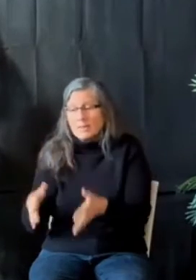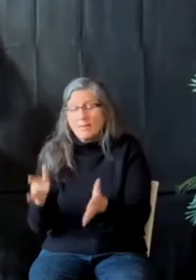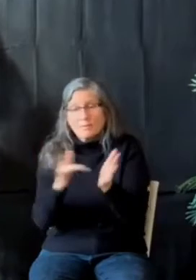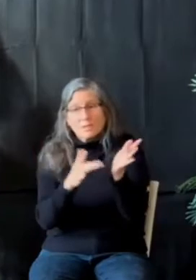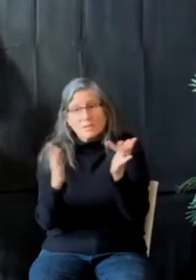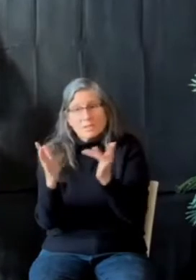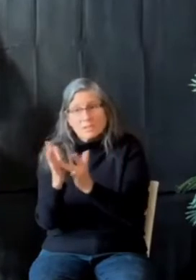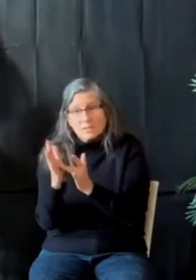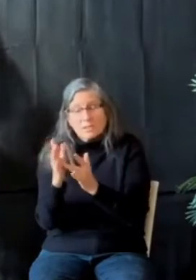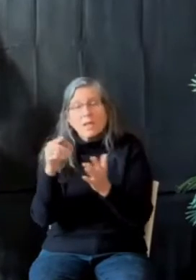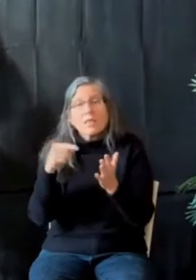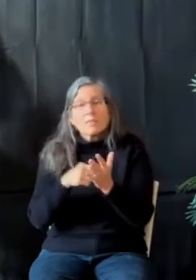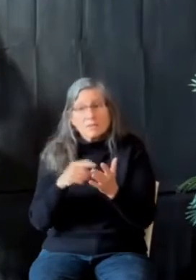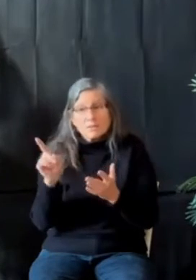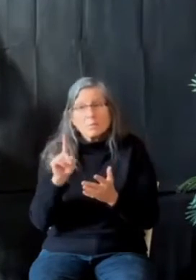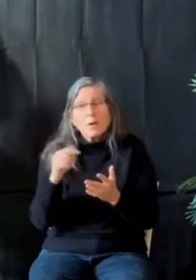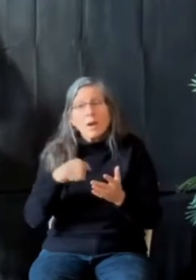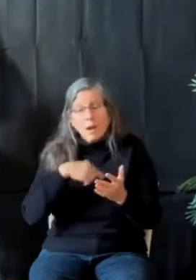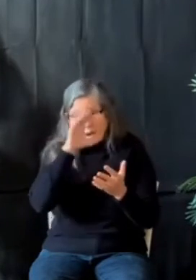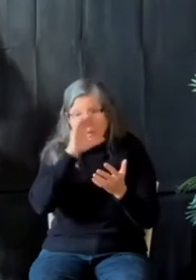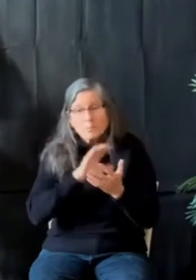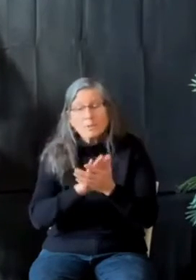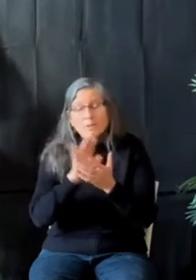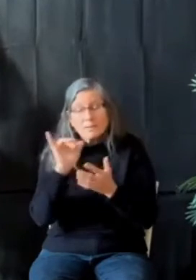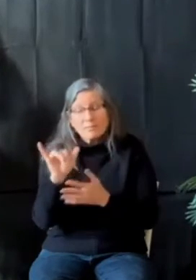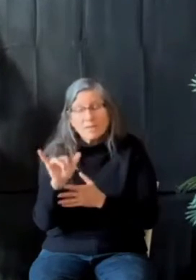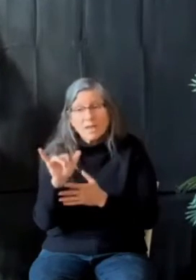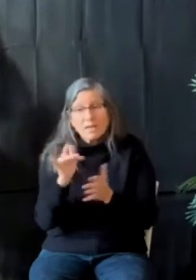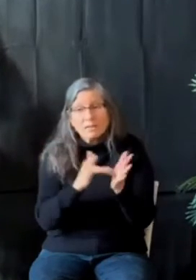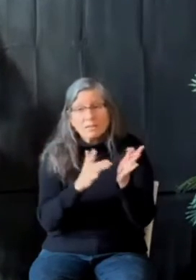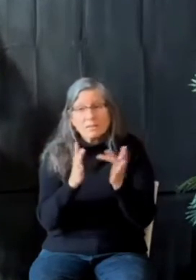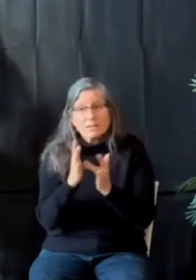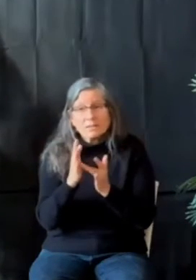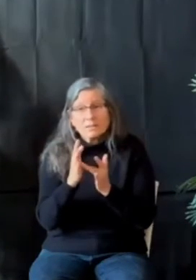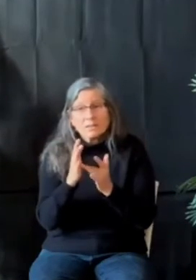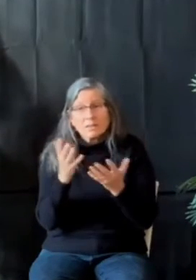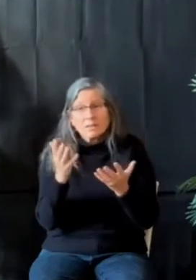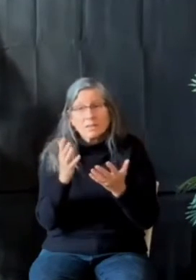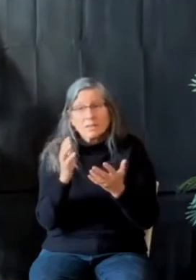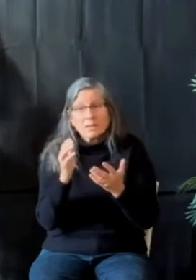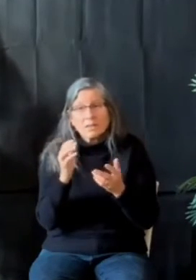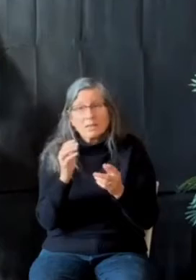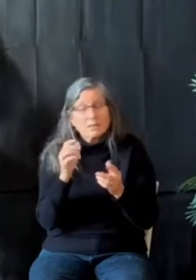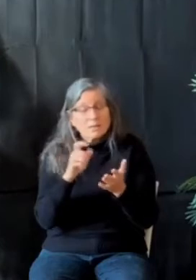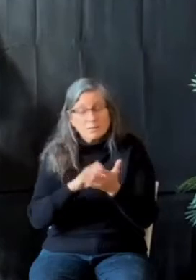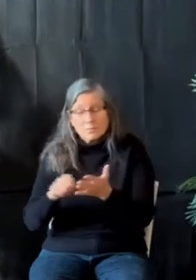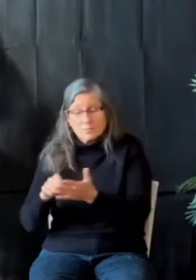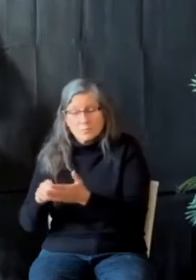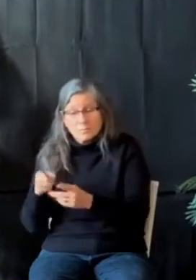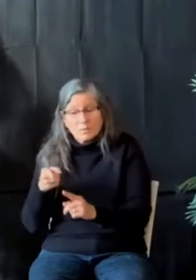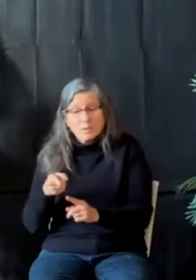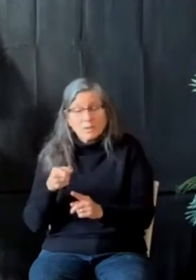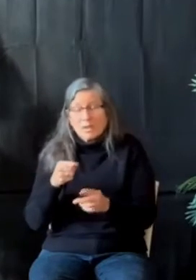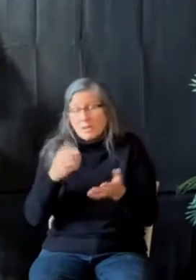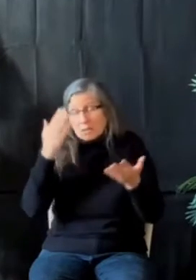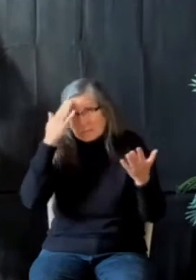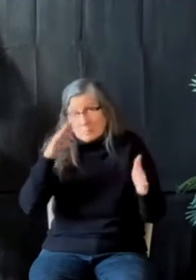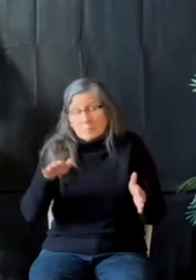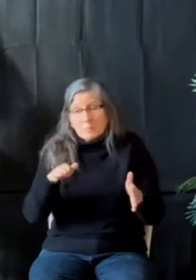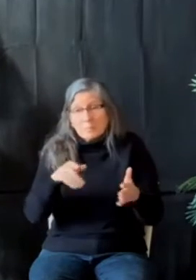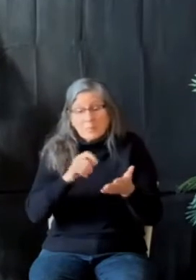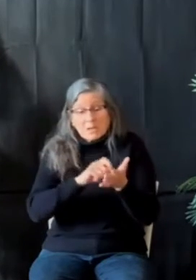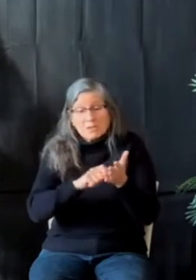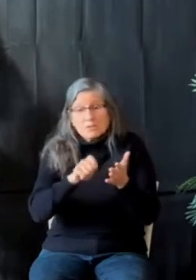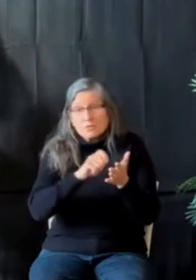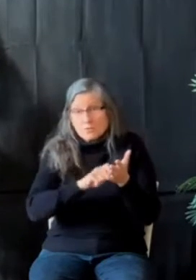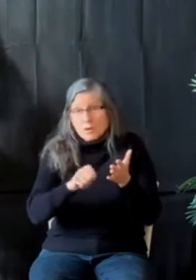This is the point where I believe he may have directed at individuals. I don't know what he was writing, but the scripture tells us that it